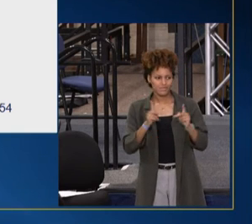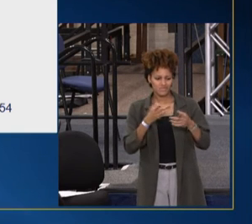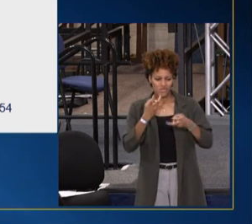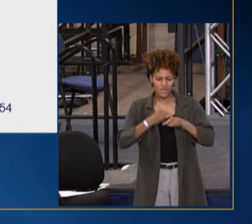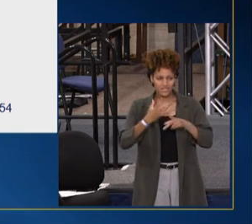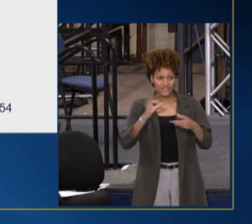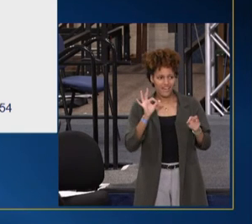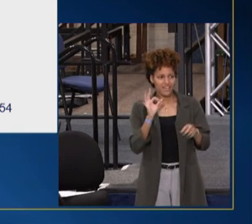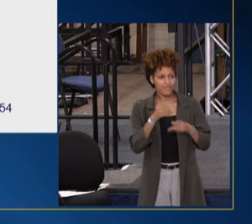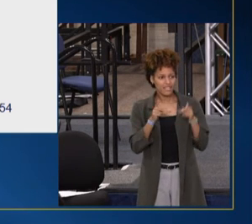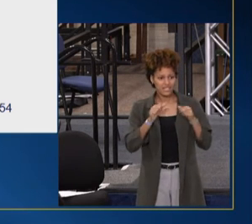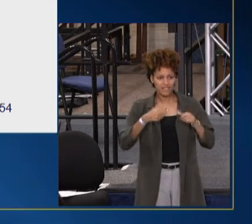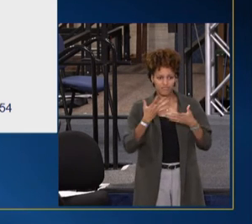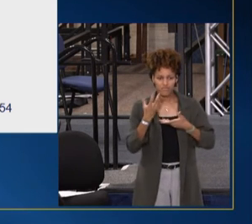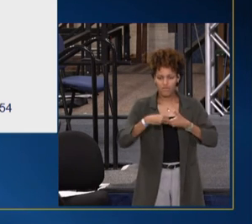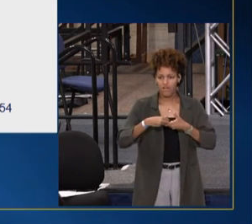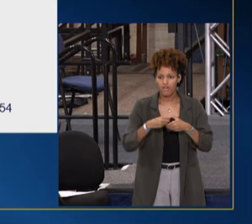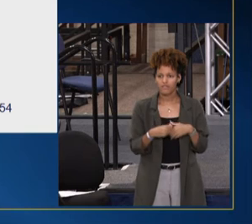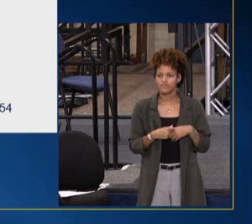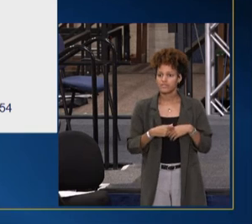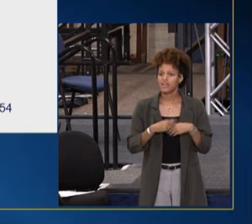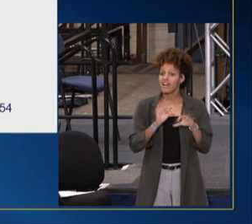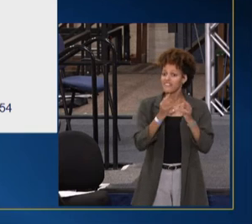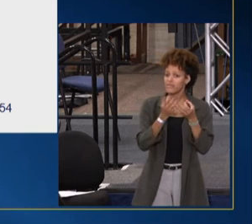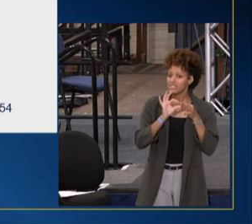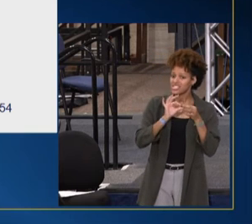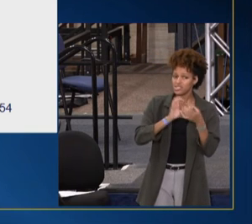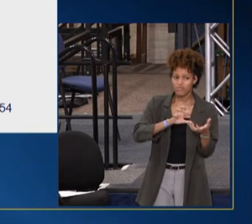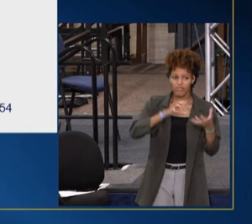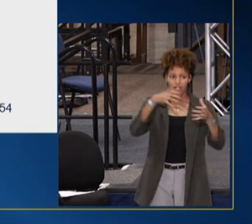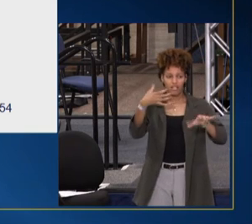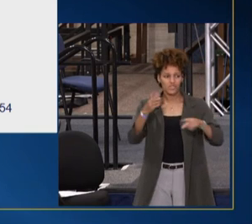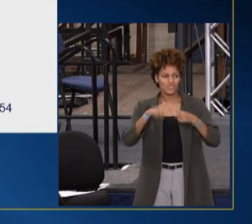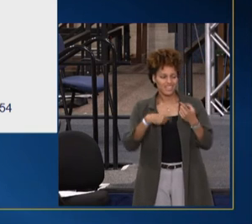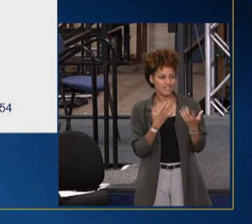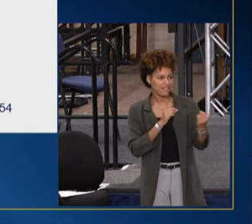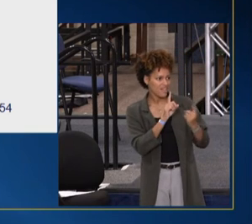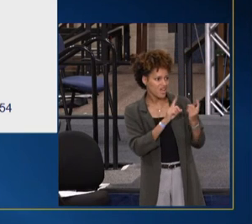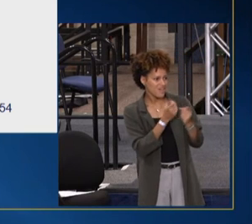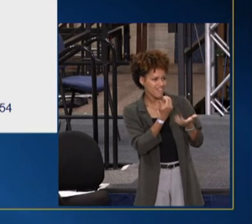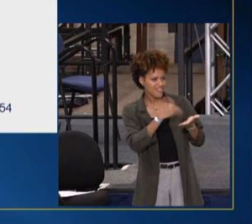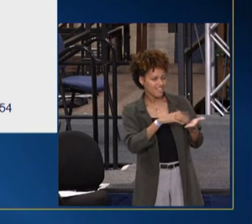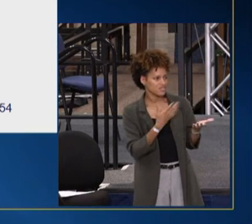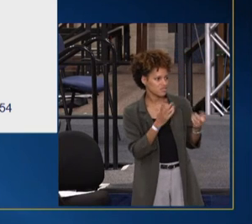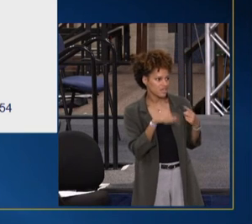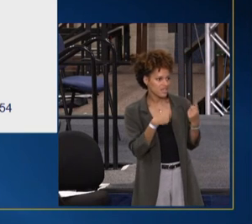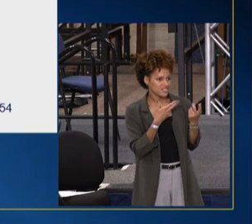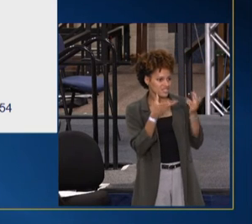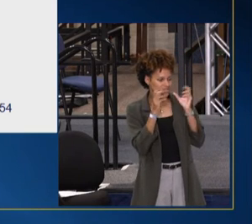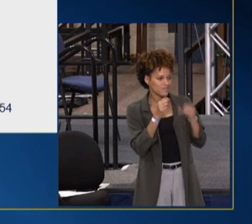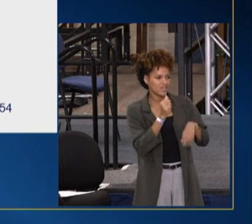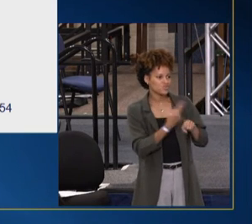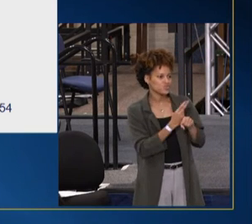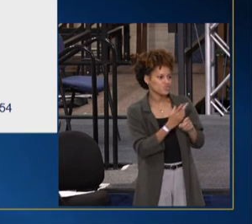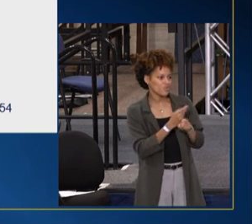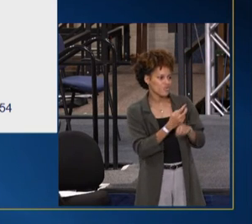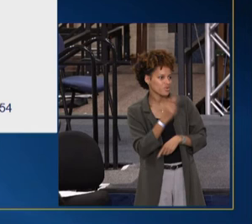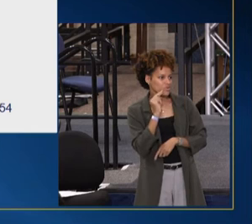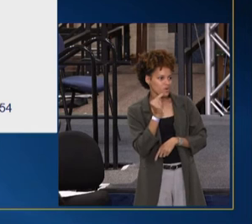the disruption in family relationships when you just can't talk to that person one more time and hear them not use the right